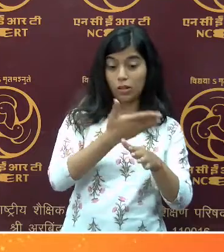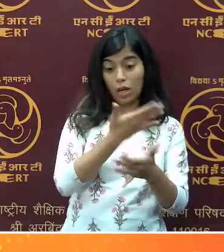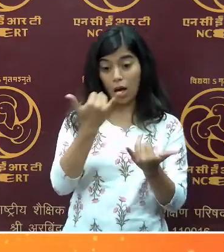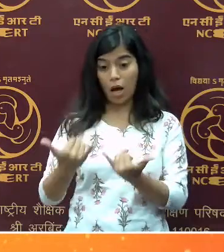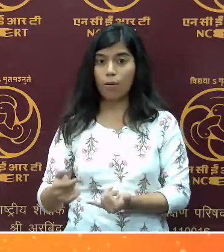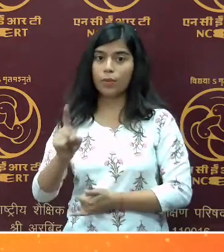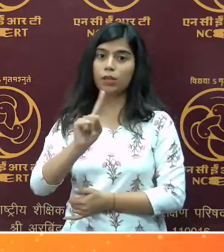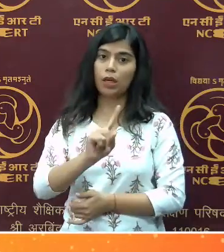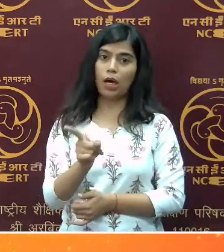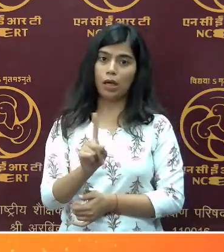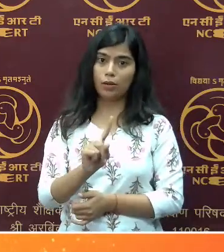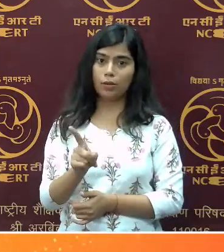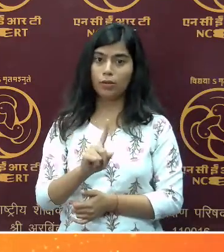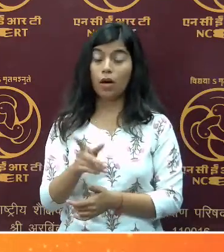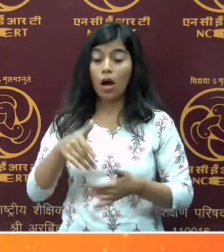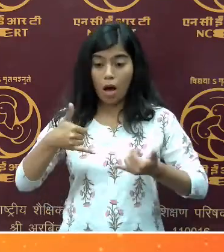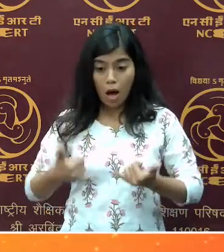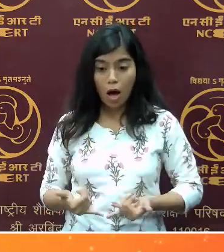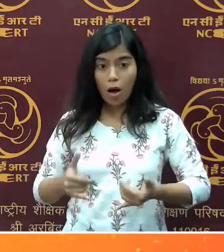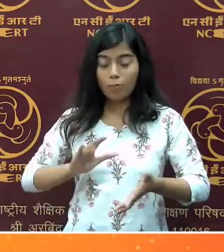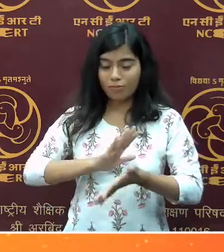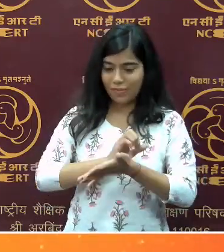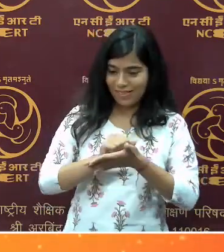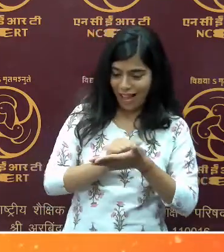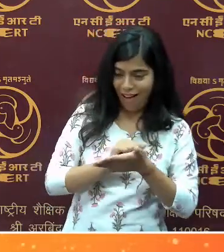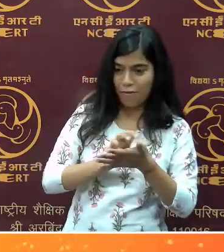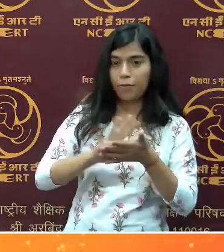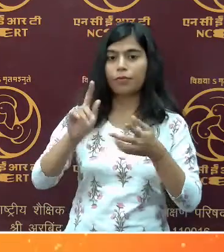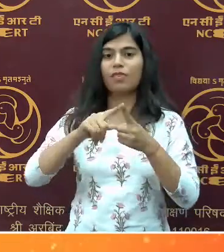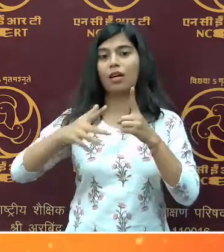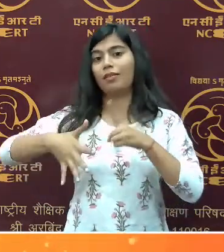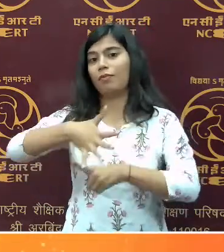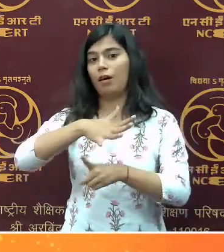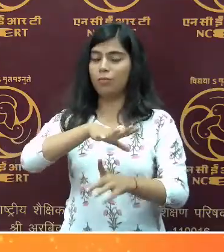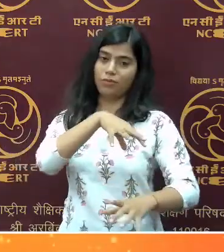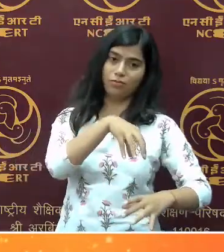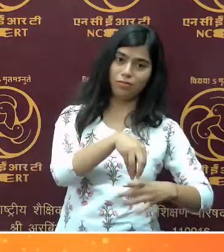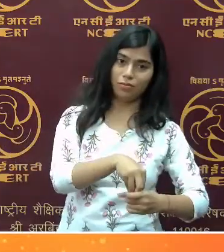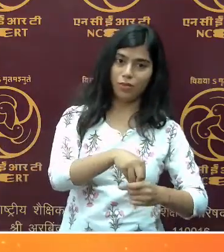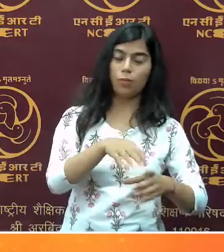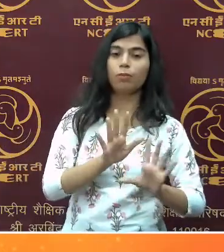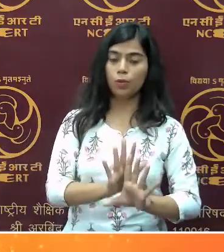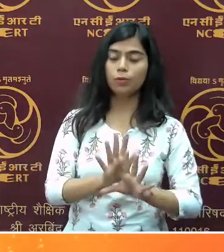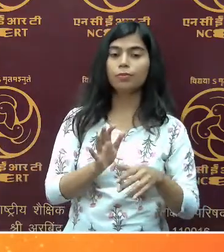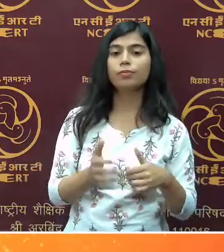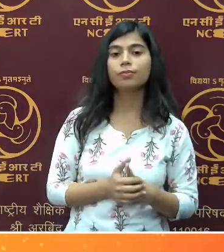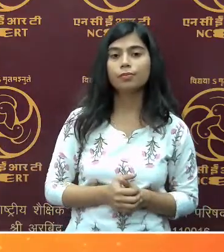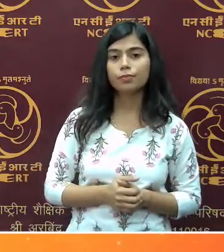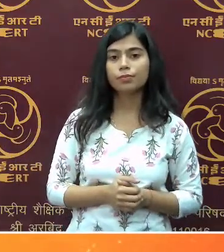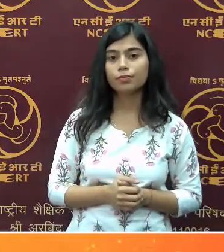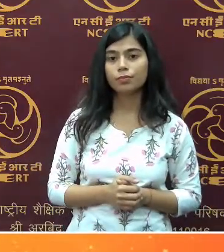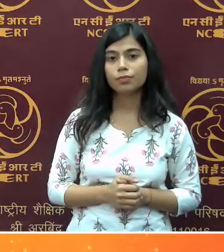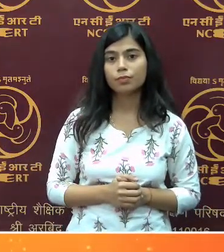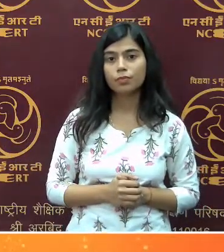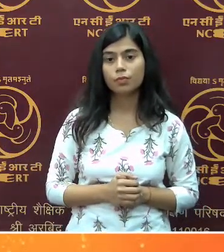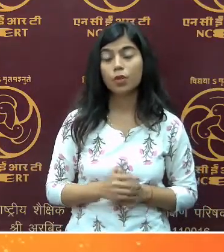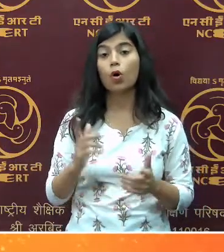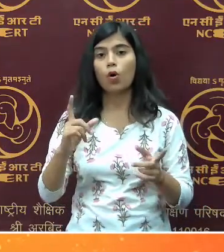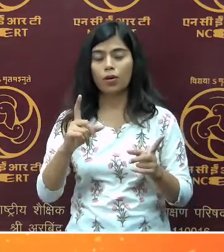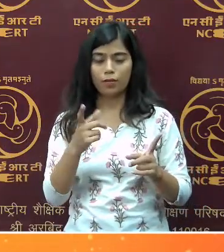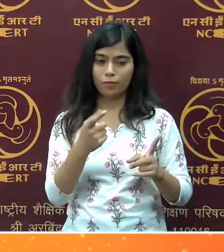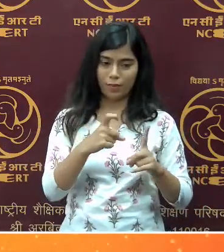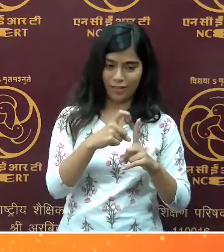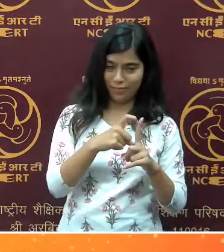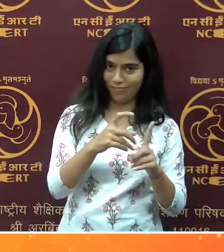right to clean and safe environment. So, fundamental rights, directive principles and fundamental duties,